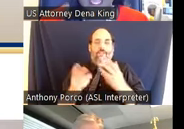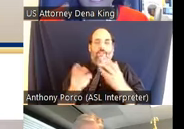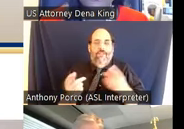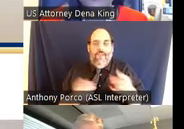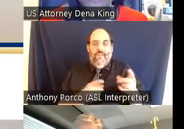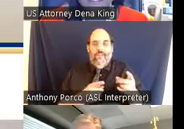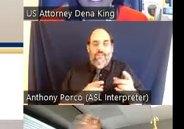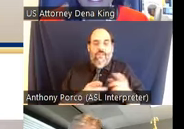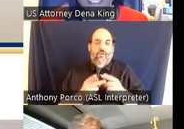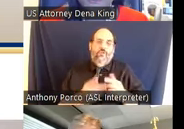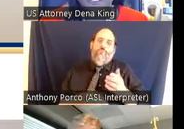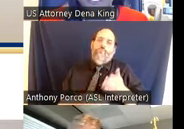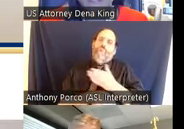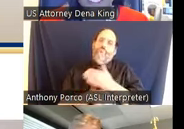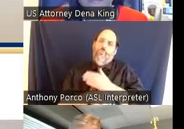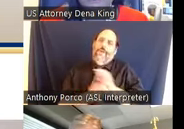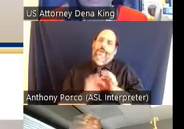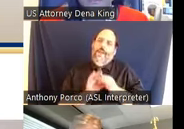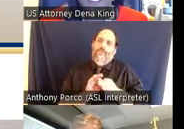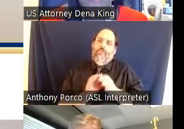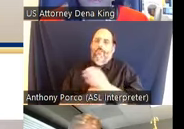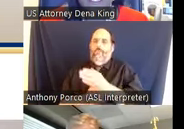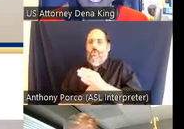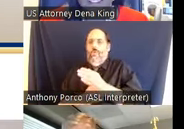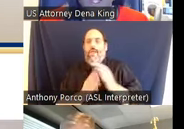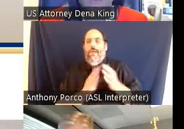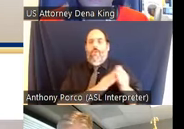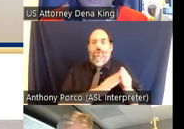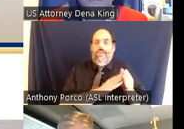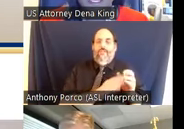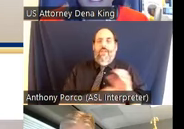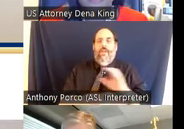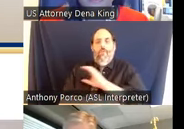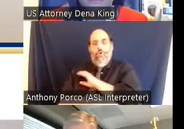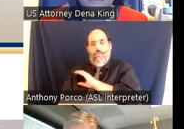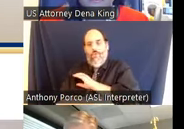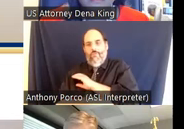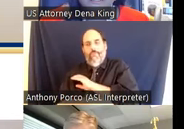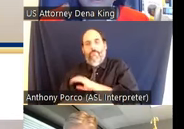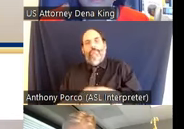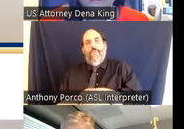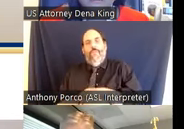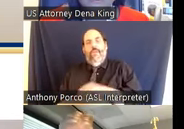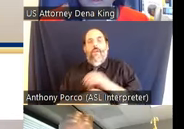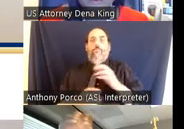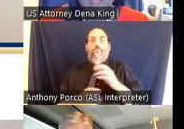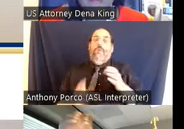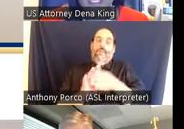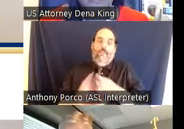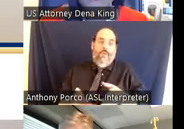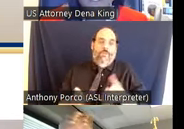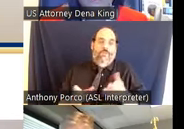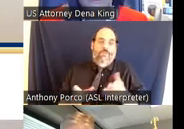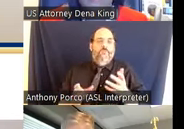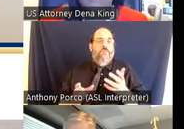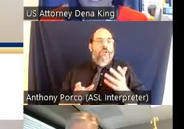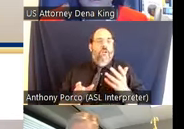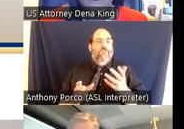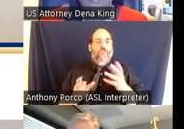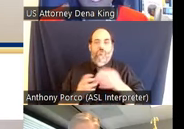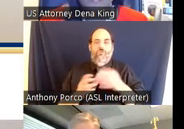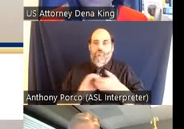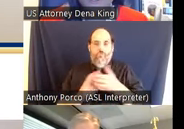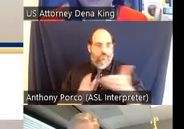incidents and strengthening connections between the community and law enforcement. Participants of the program and community